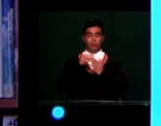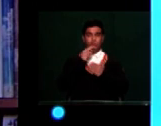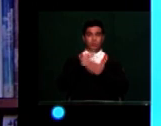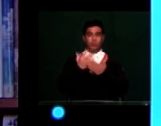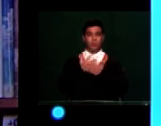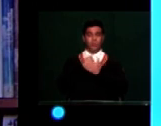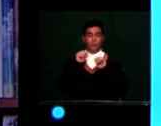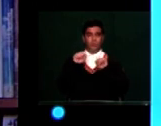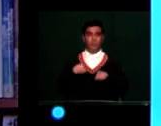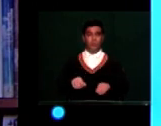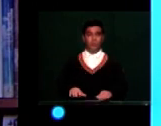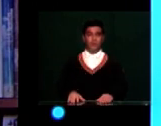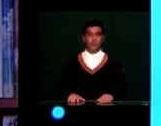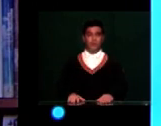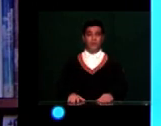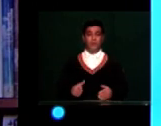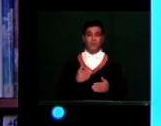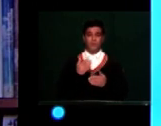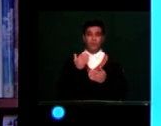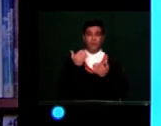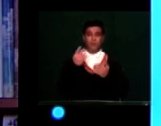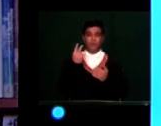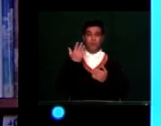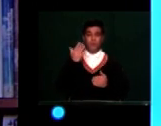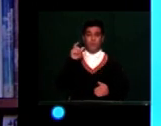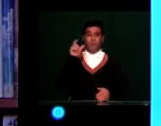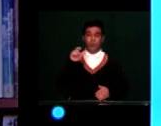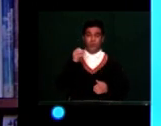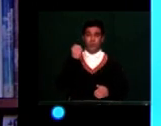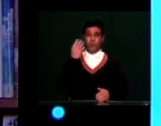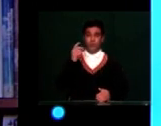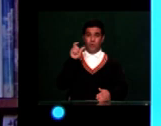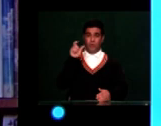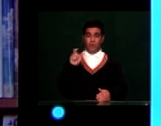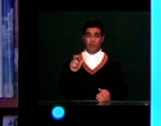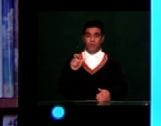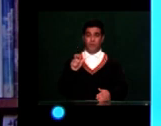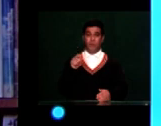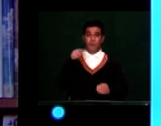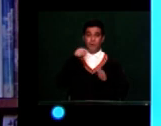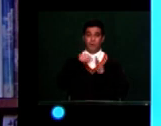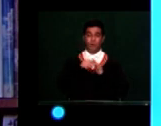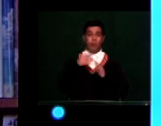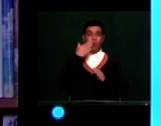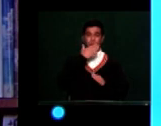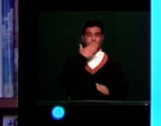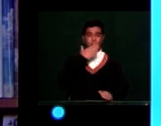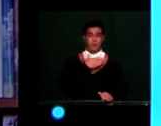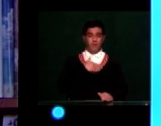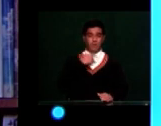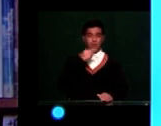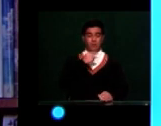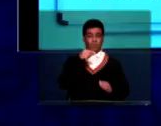erishishimiz mumkin. Demak, 25 nafar o'quvchidan 14 nafari palovni yoqtirganligi sababli